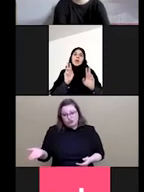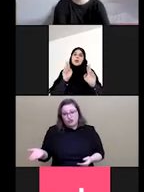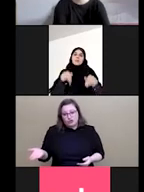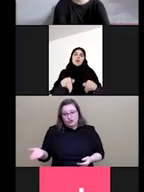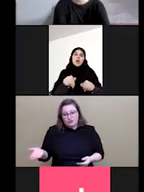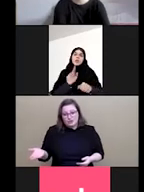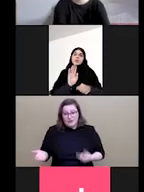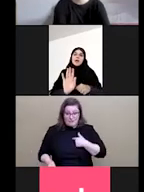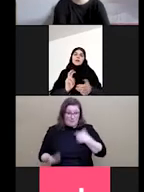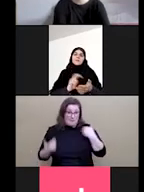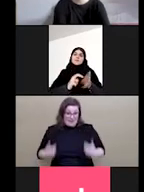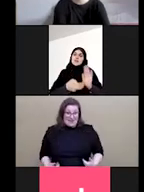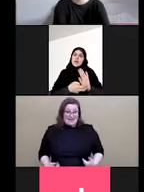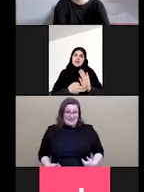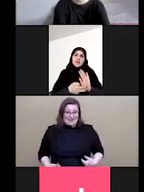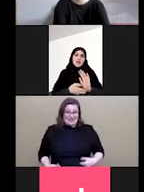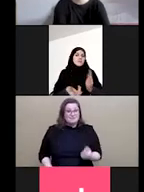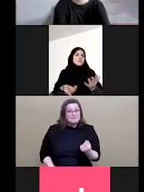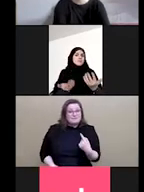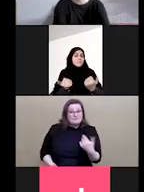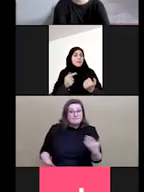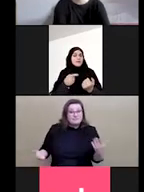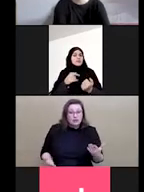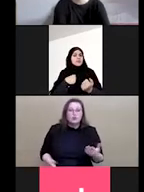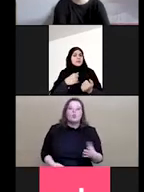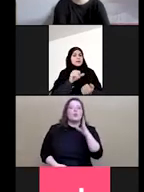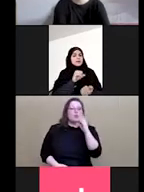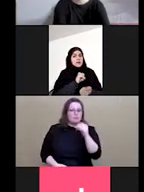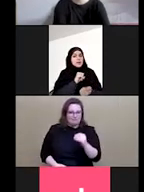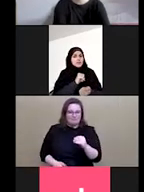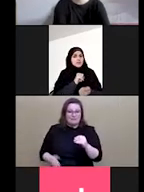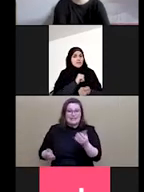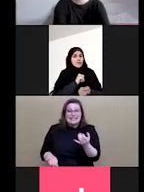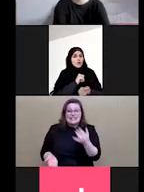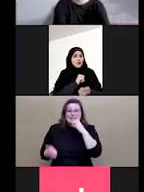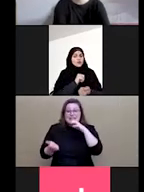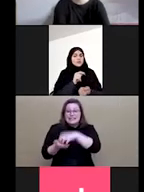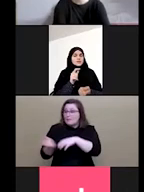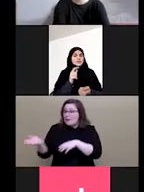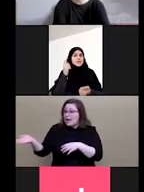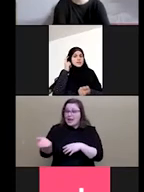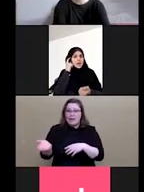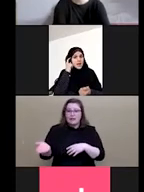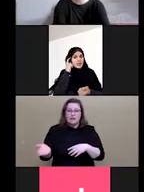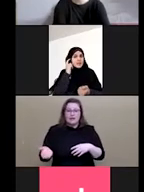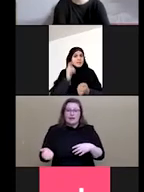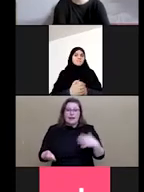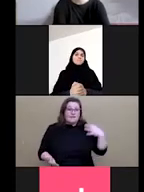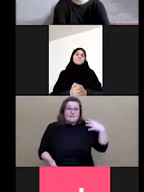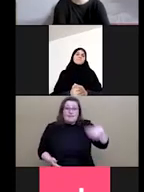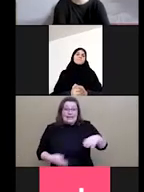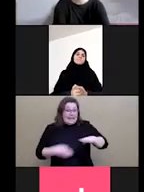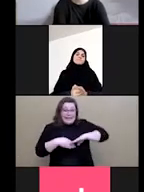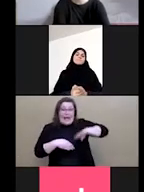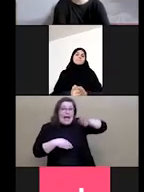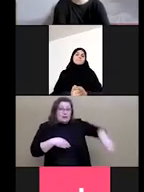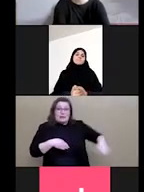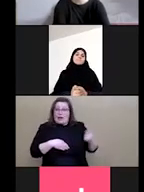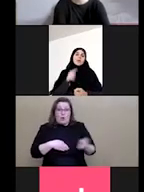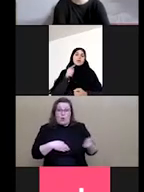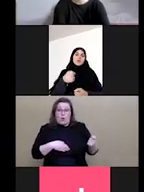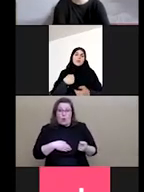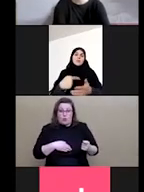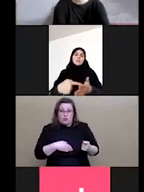to me, this indicated that, yes, these organizations genuinely don't intend to exclude anybody, including persons